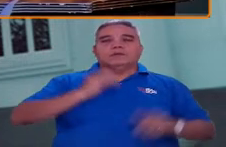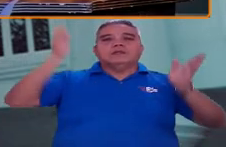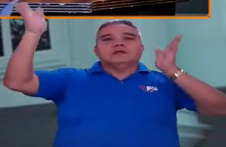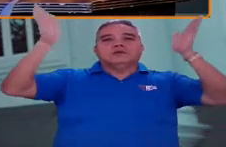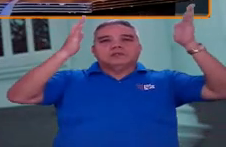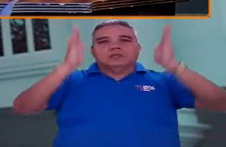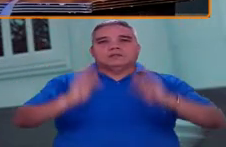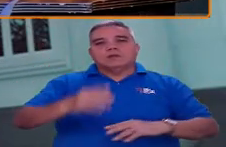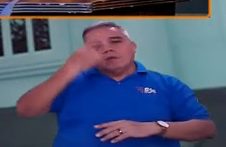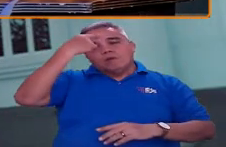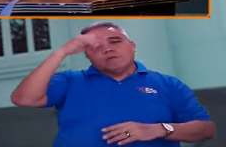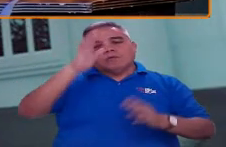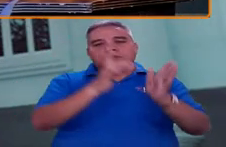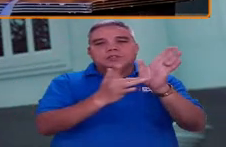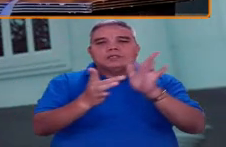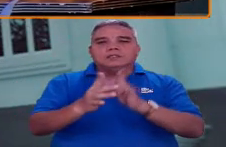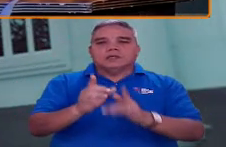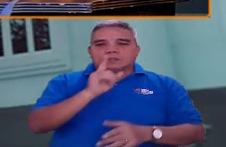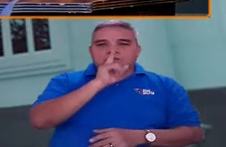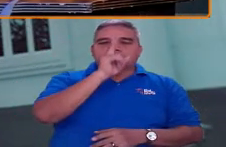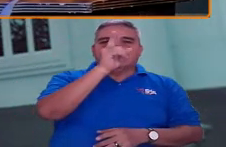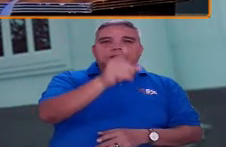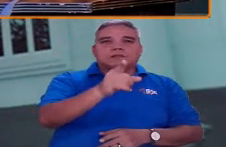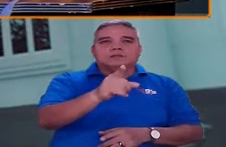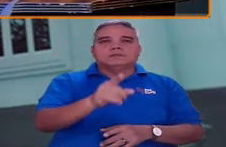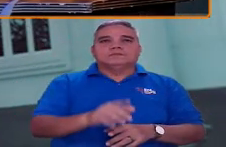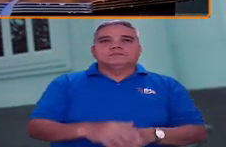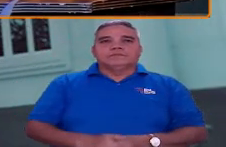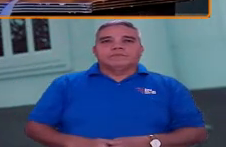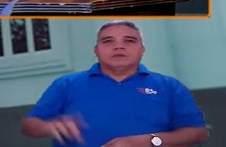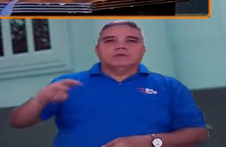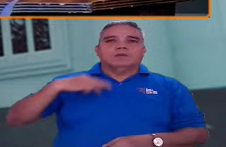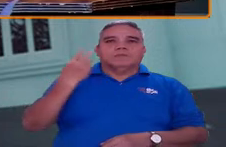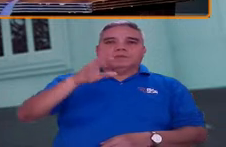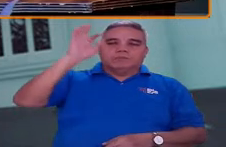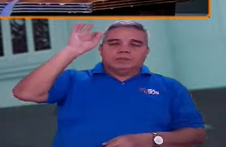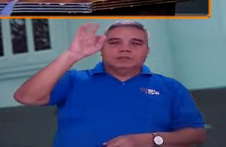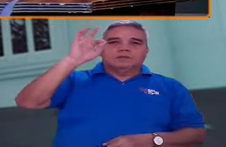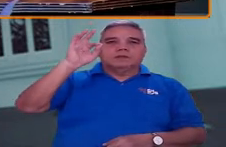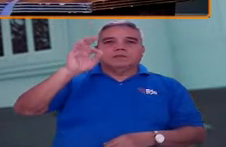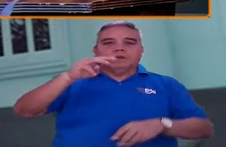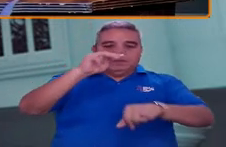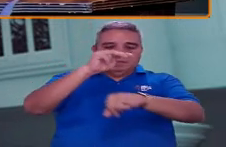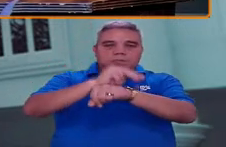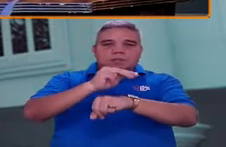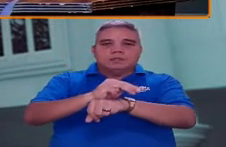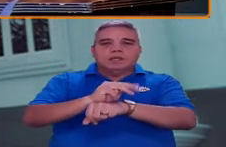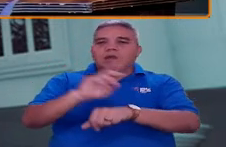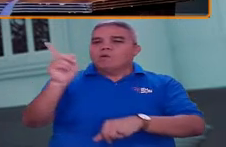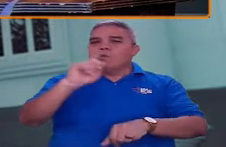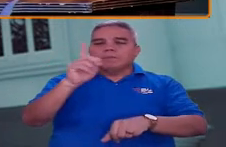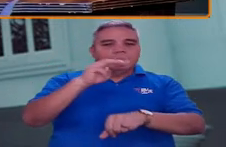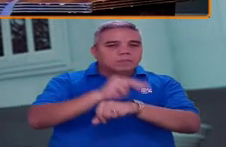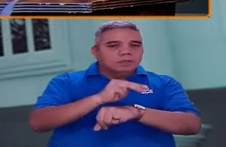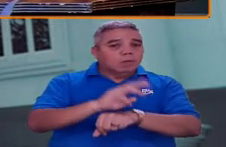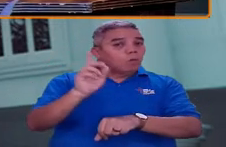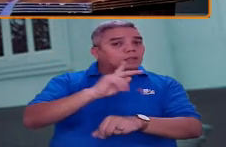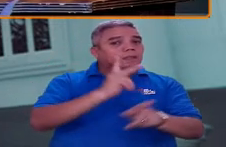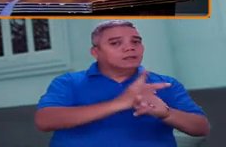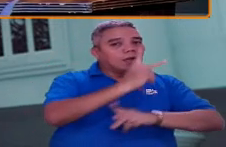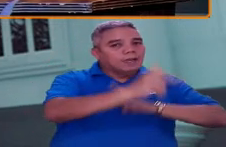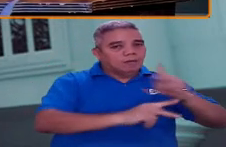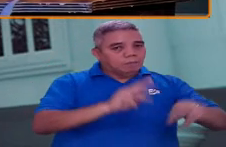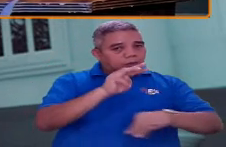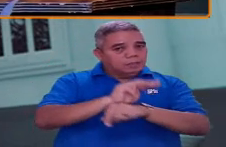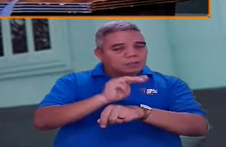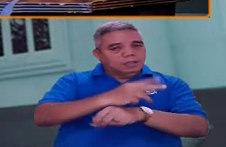your servants for Jesus' sake." In our text, the Bible says, seeing we have this ministry. What ministry? What kind of